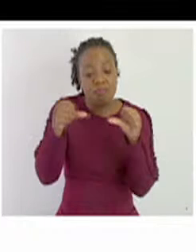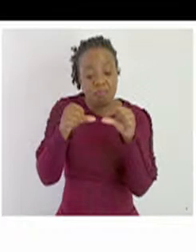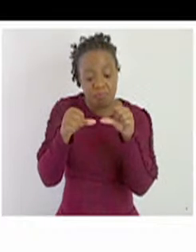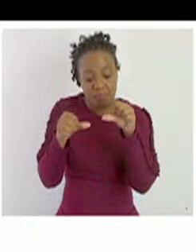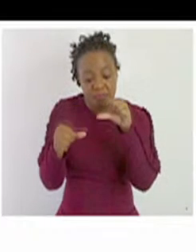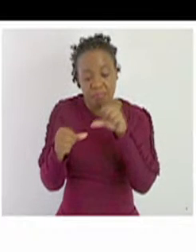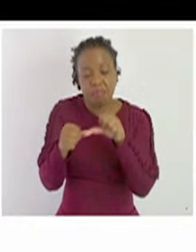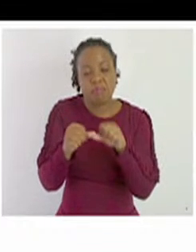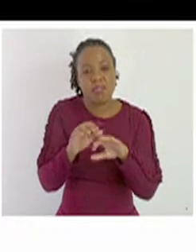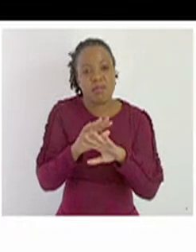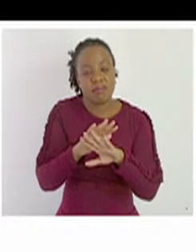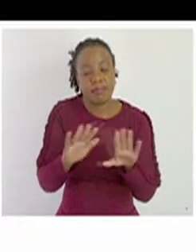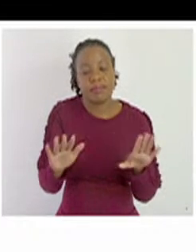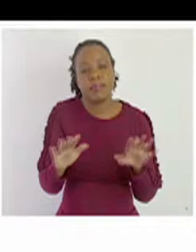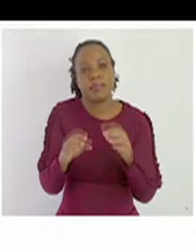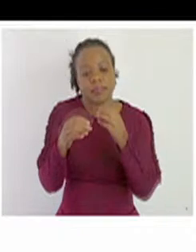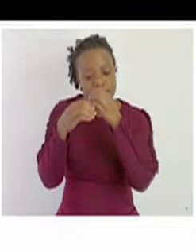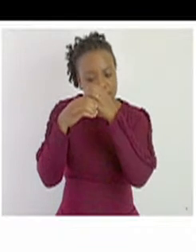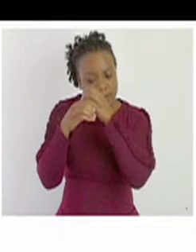scientific means.